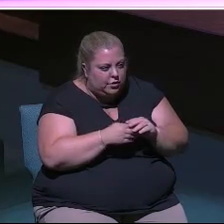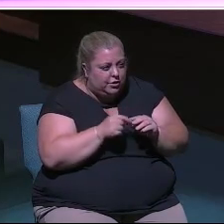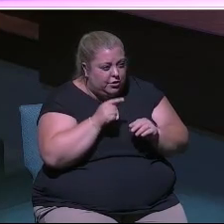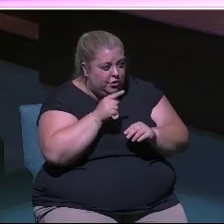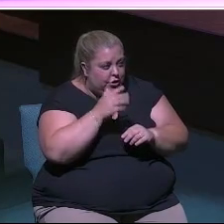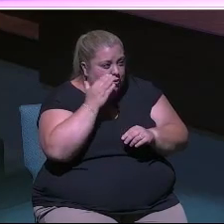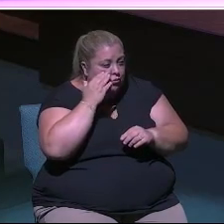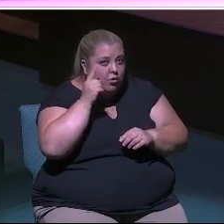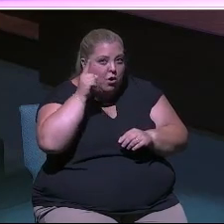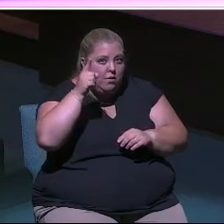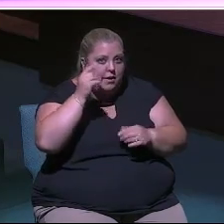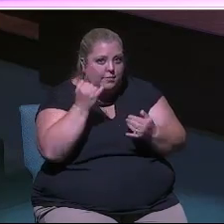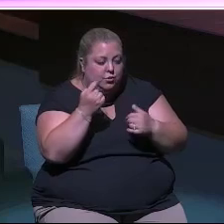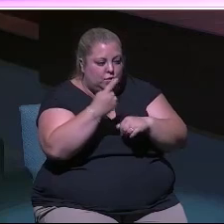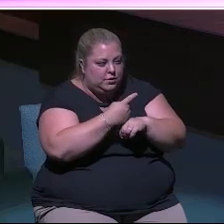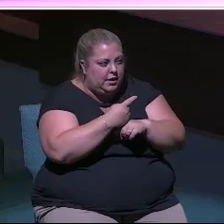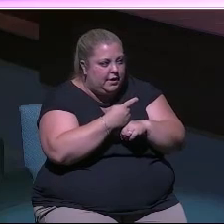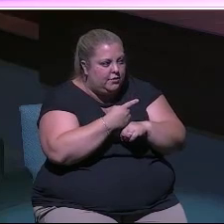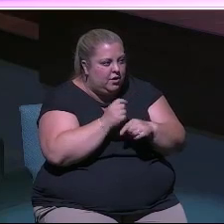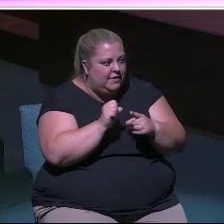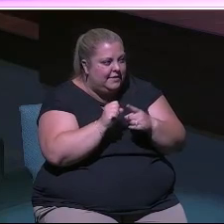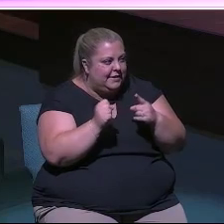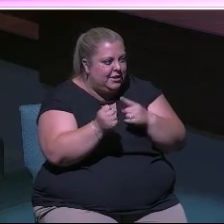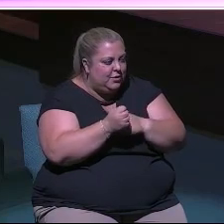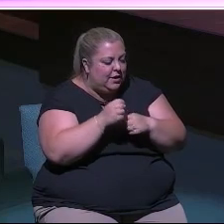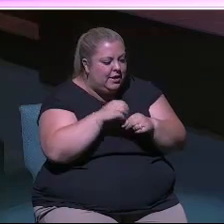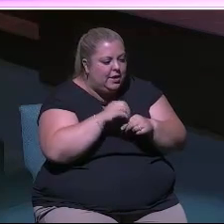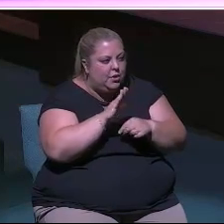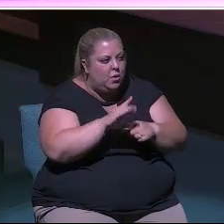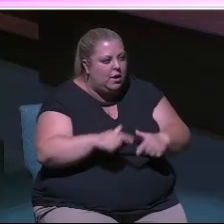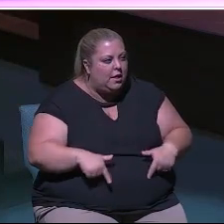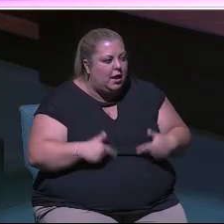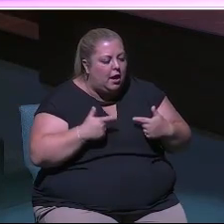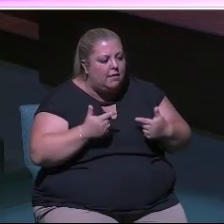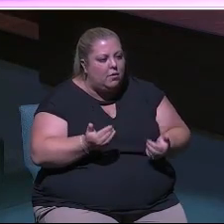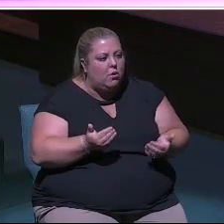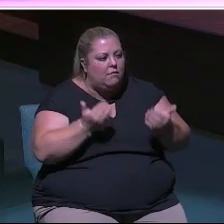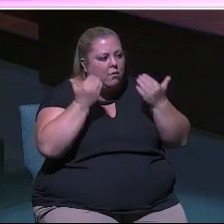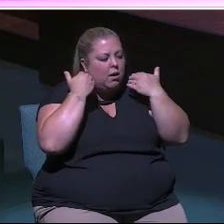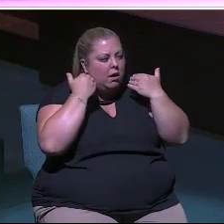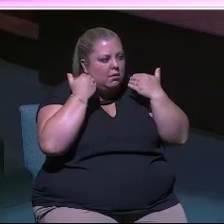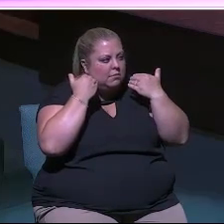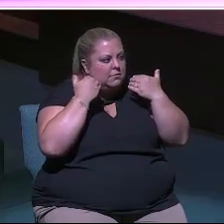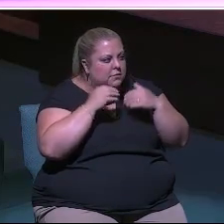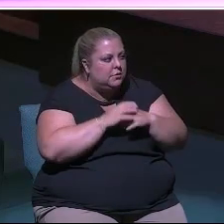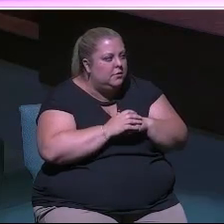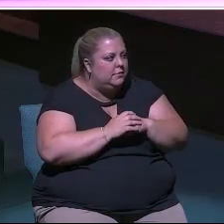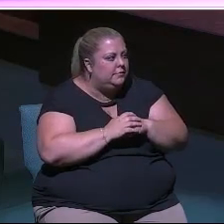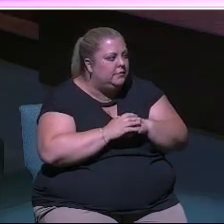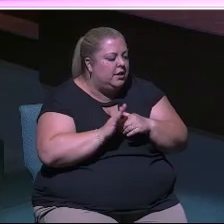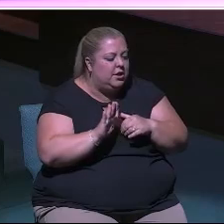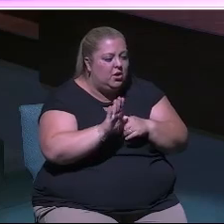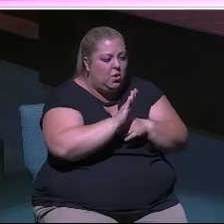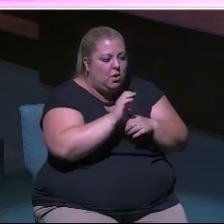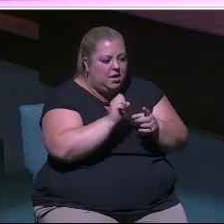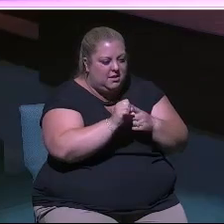You got a circumstance in your life that you're overwhelmed with? Is your circumstance greater than this